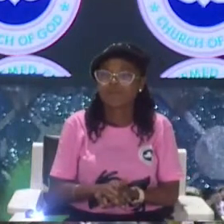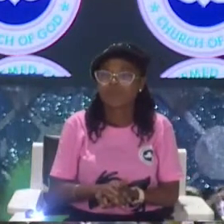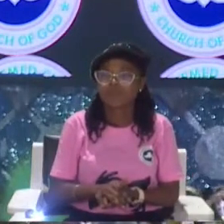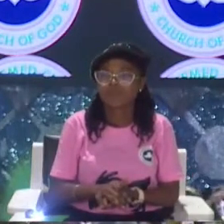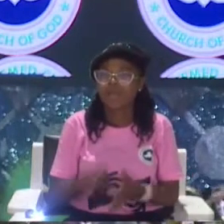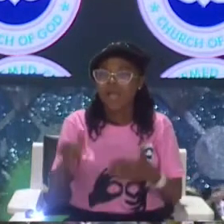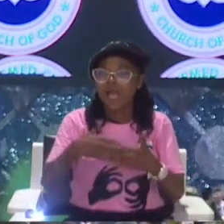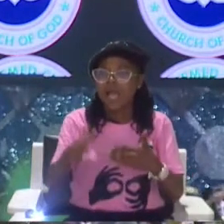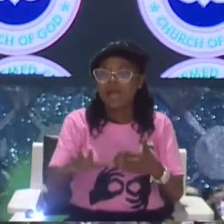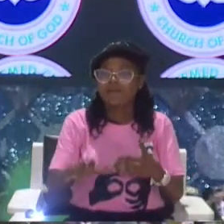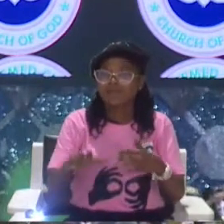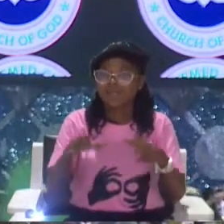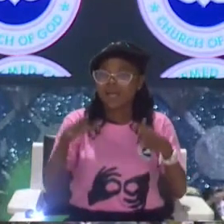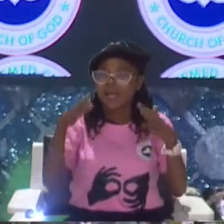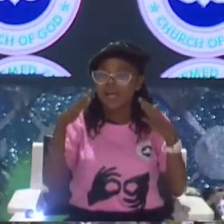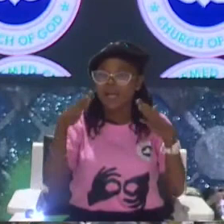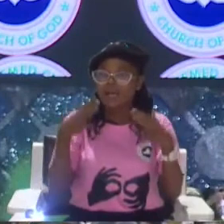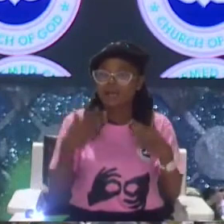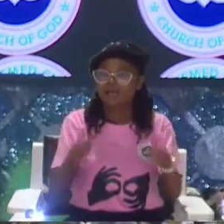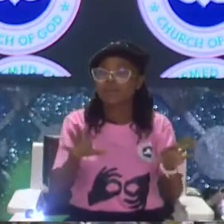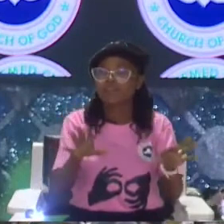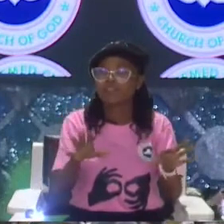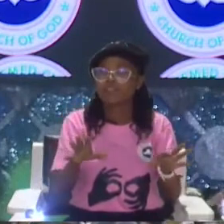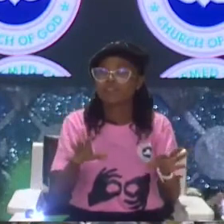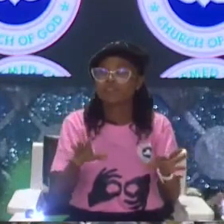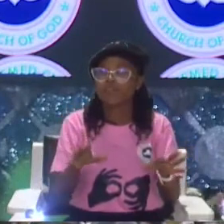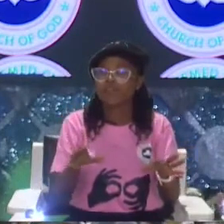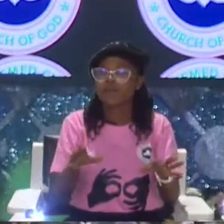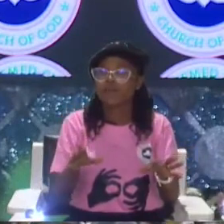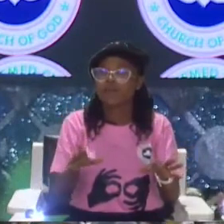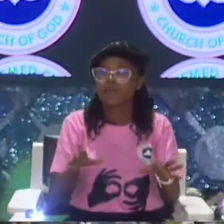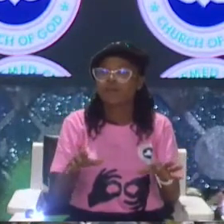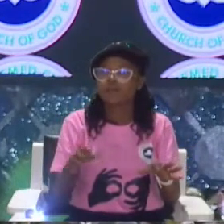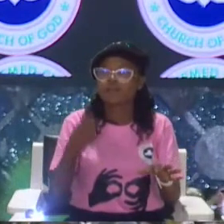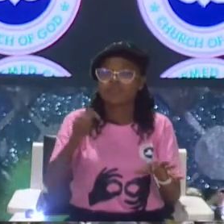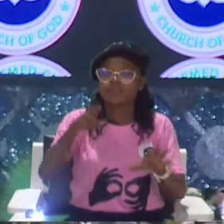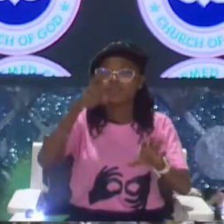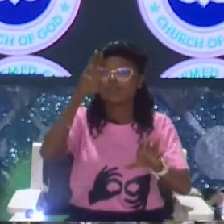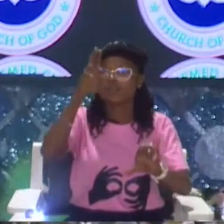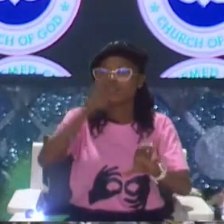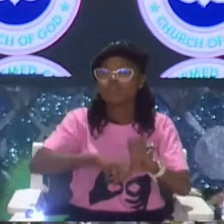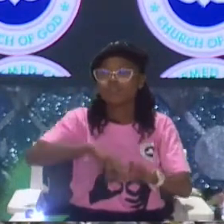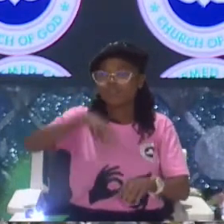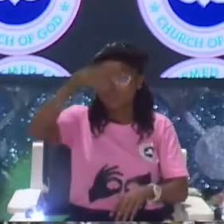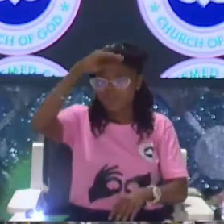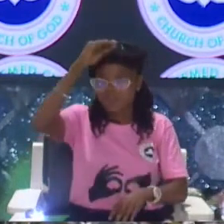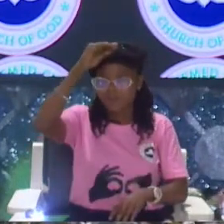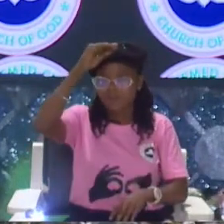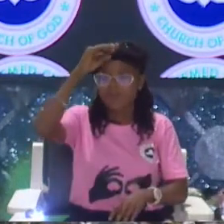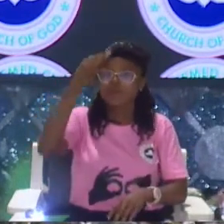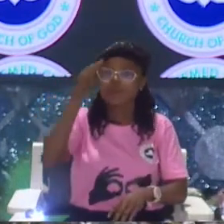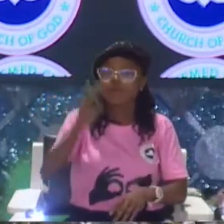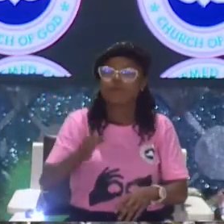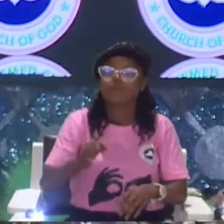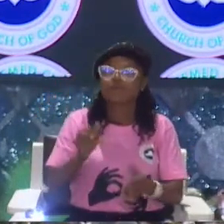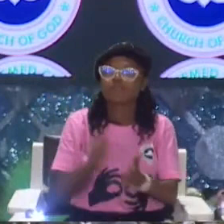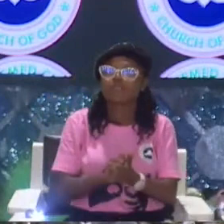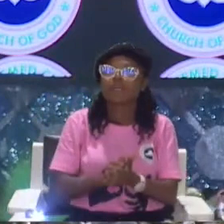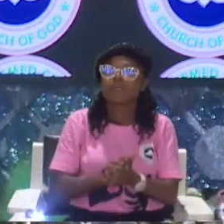After I left, he went to the chairman of their board. Nígbà tí mo kúrò bẹ́ẹ̀, ó wá lọ bá ẹni tó jẹ́